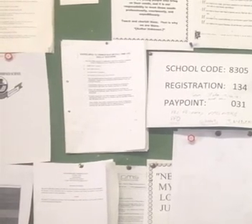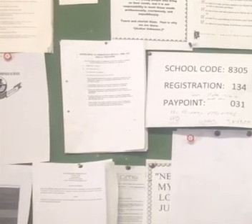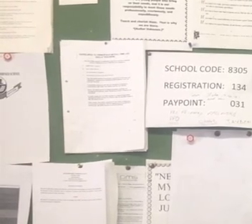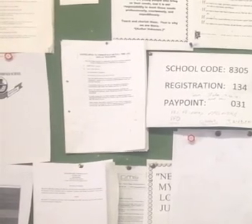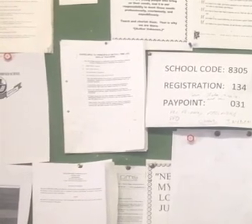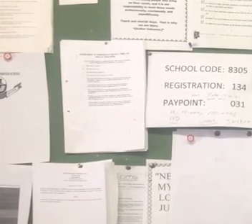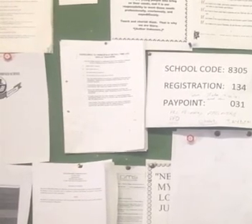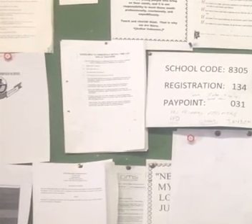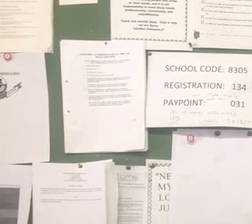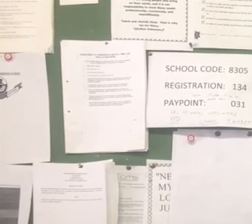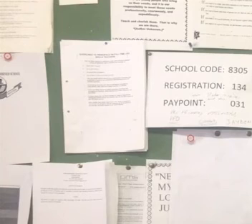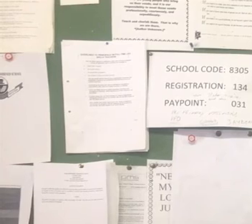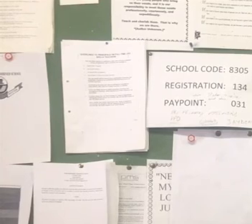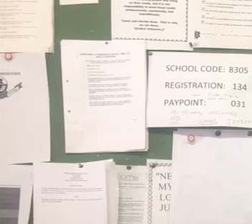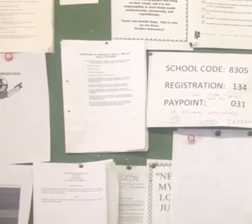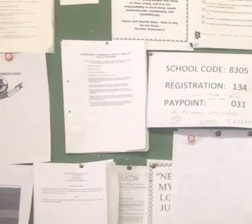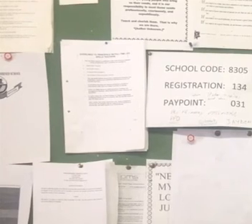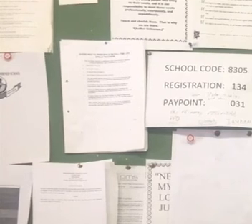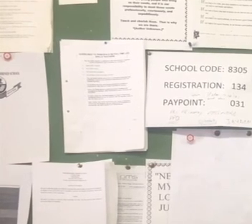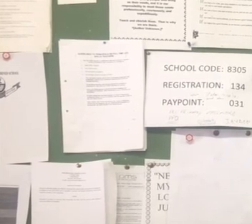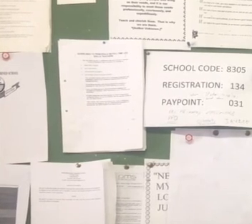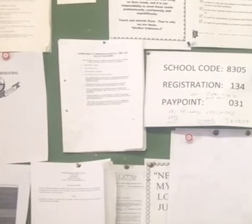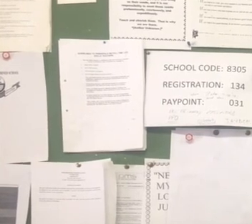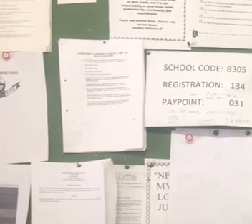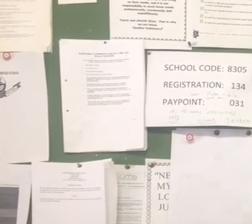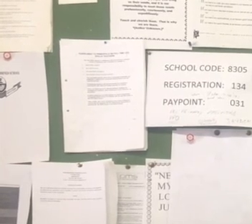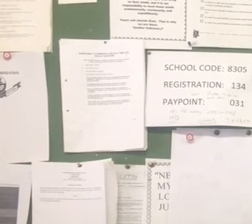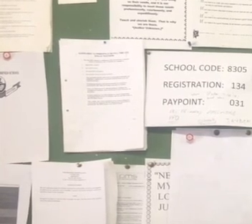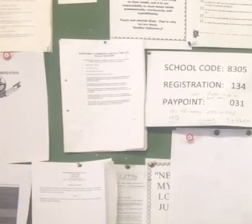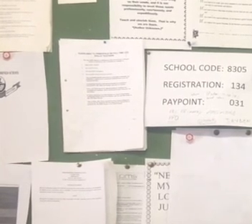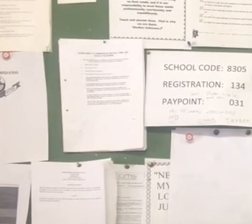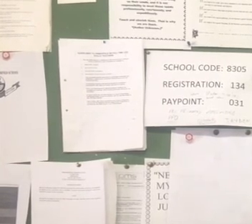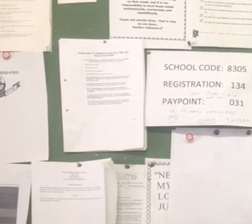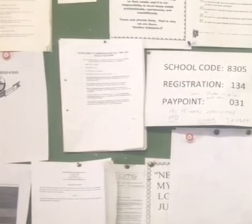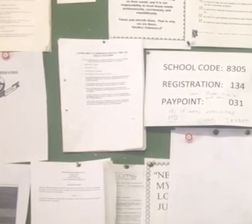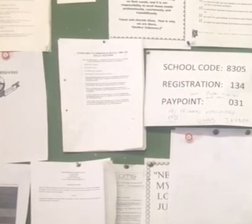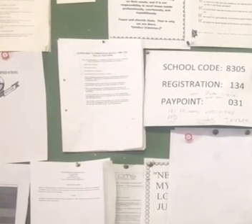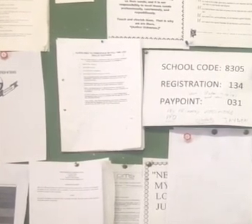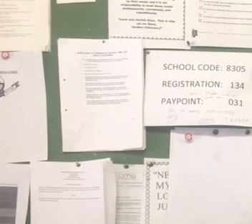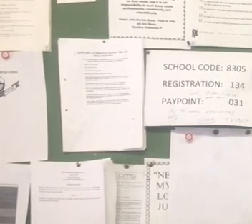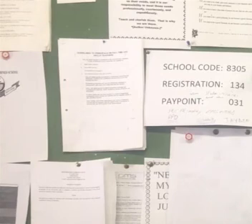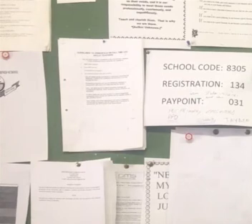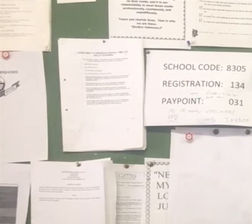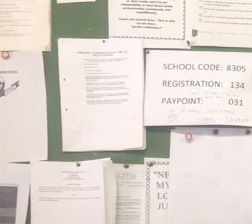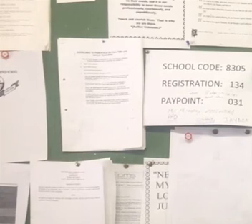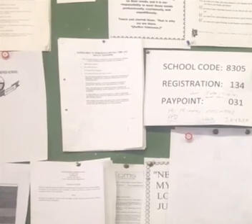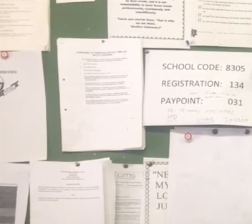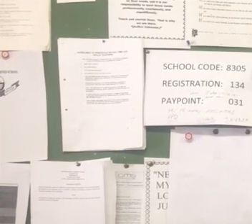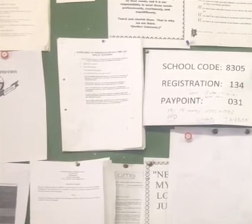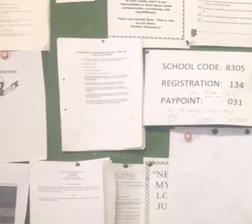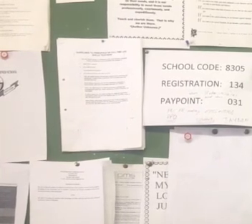including pre-primary and the grade 3 second week, plus